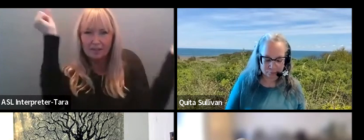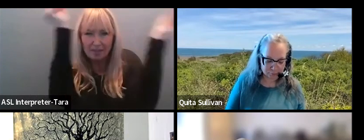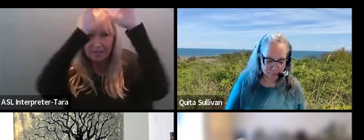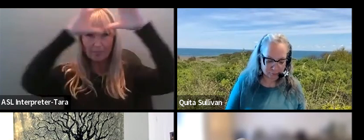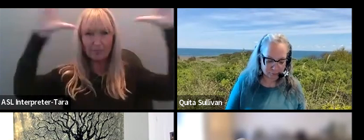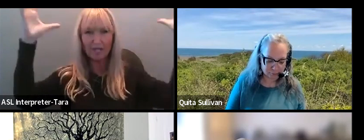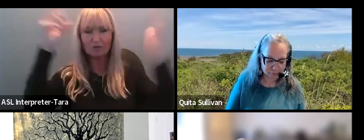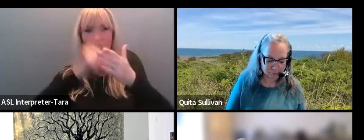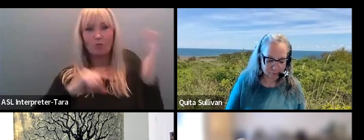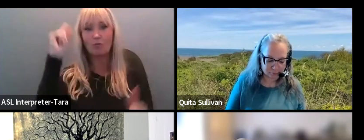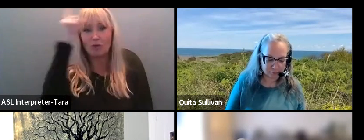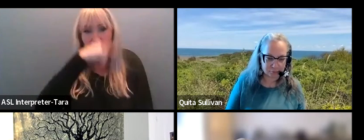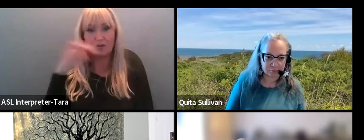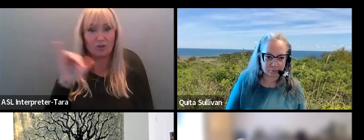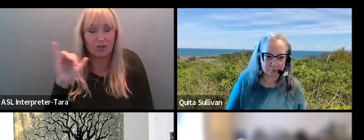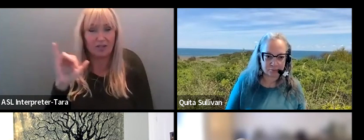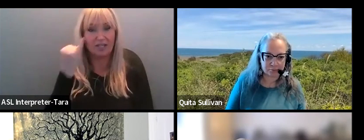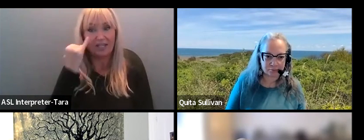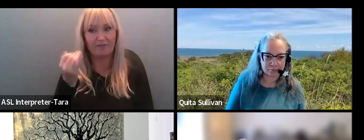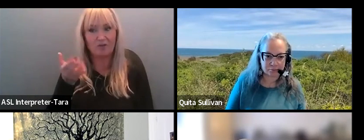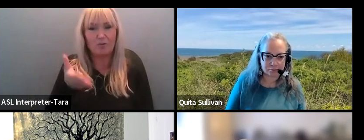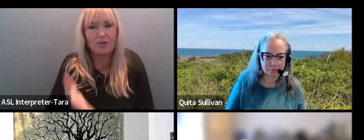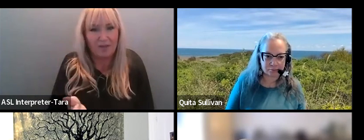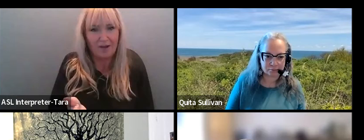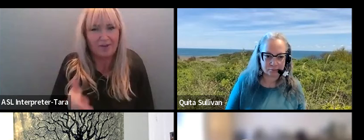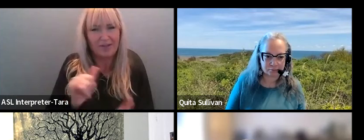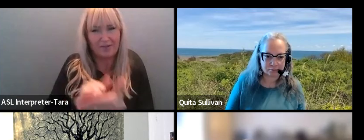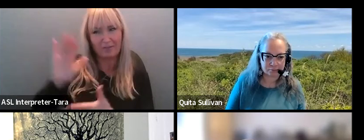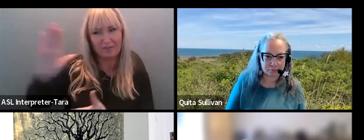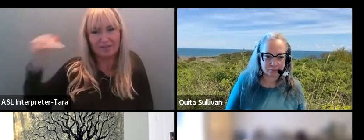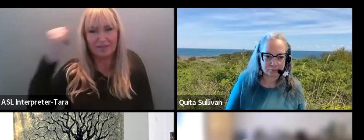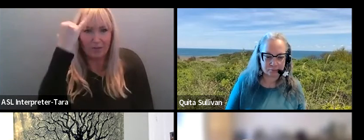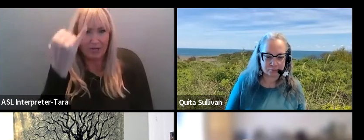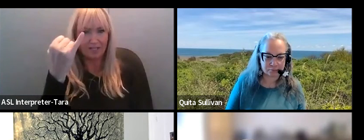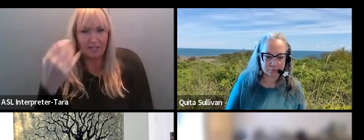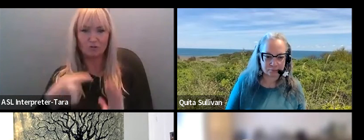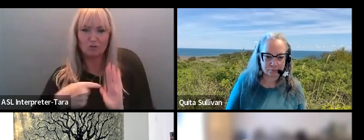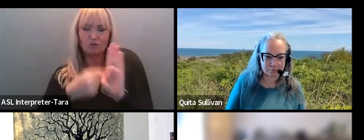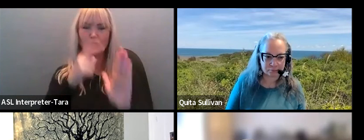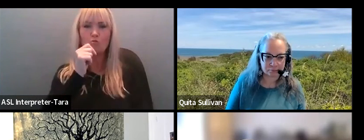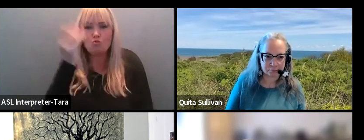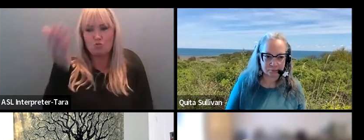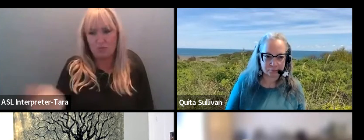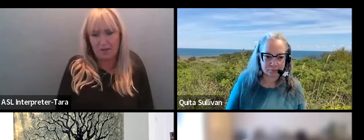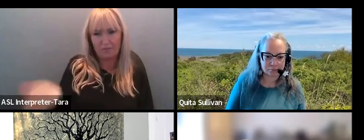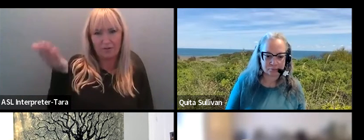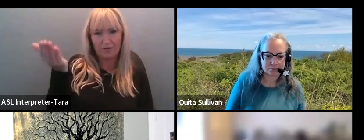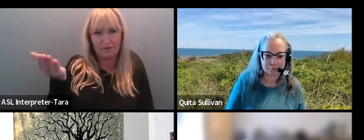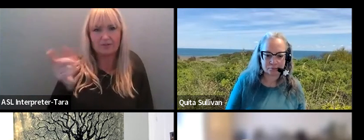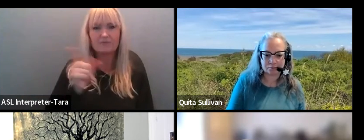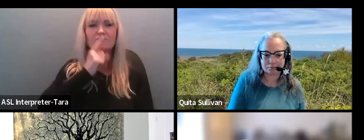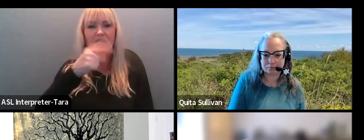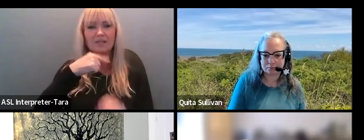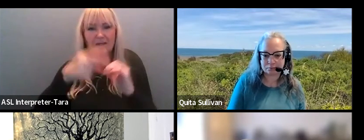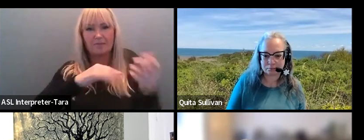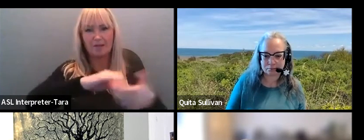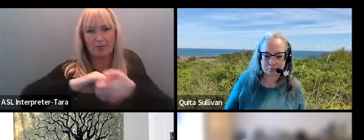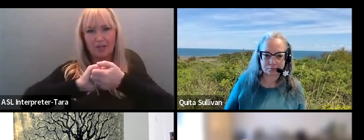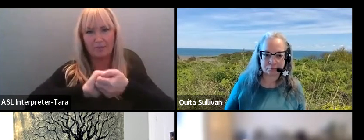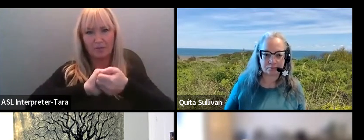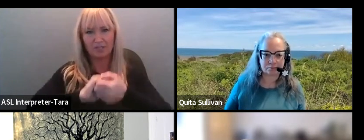that if that meshes with their idea that you come to an agreement where it is. So it's really about color.